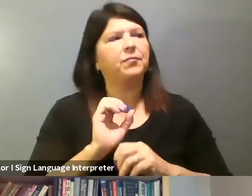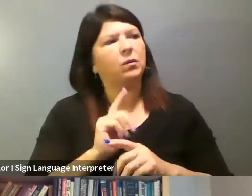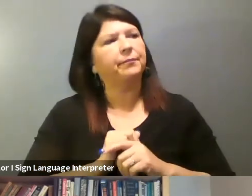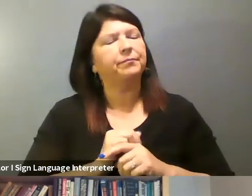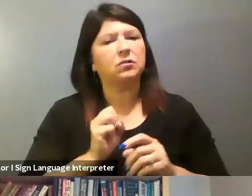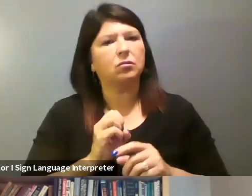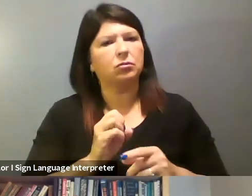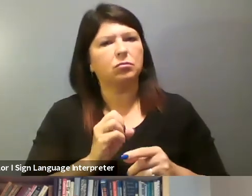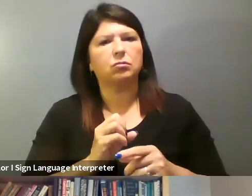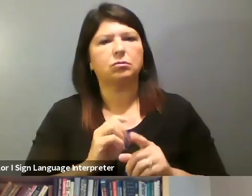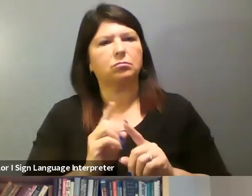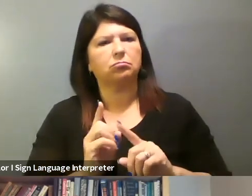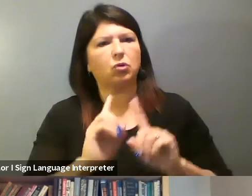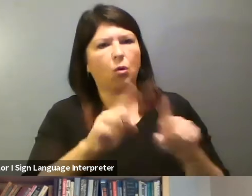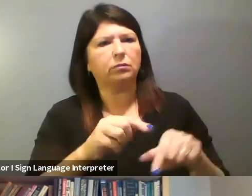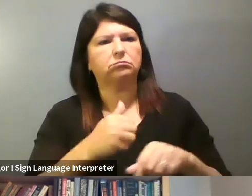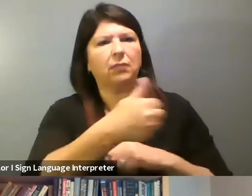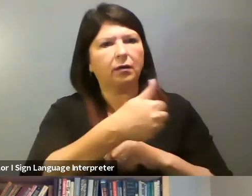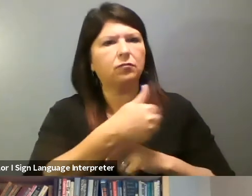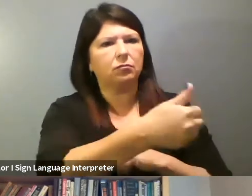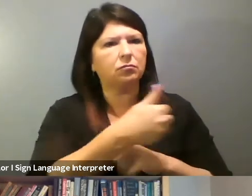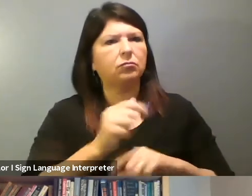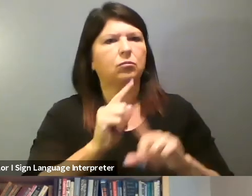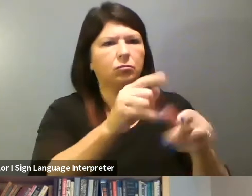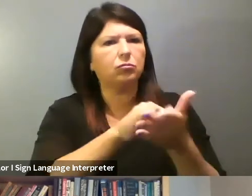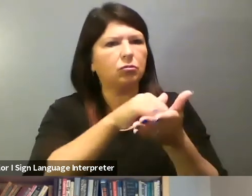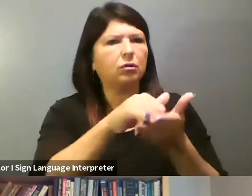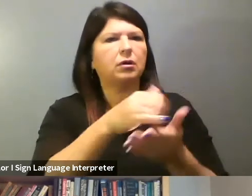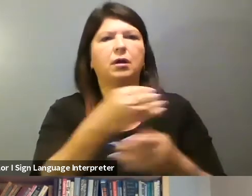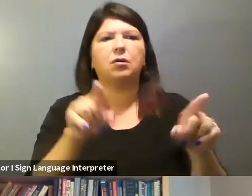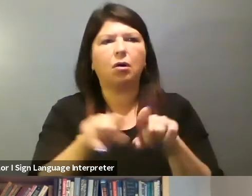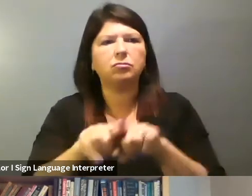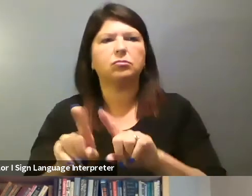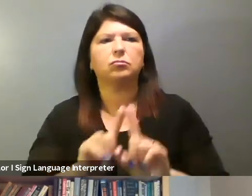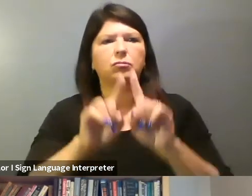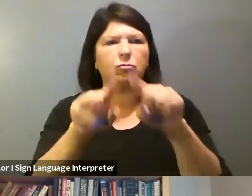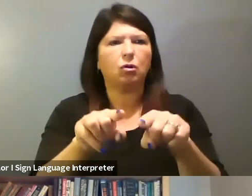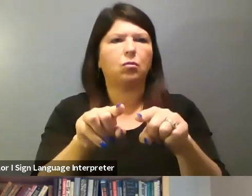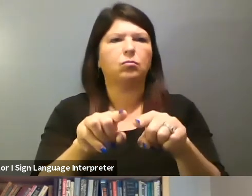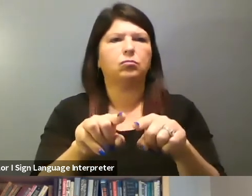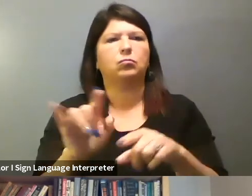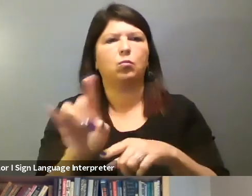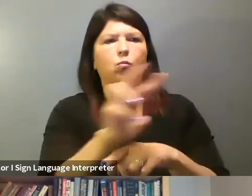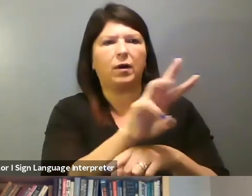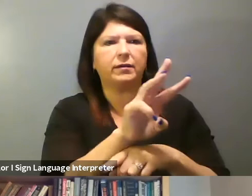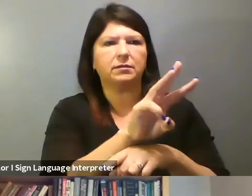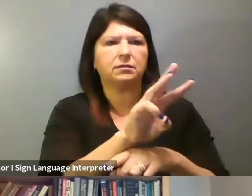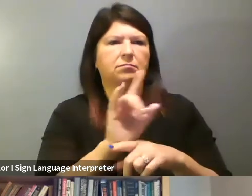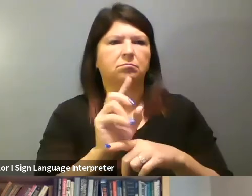went back and forth to New York and also out west to visit Dr. Shakur to start developing the